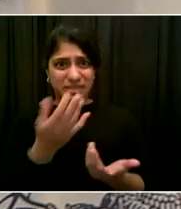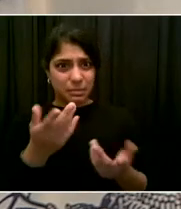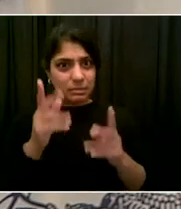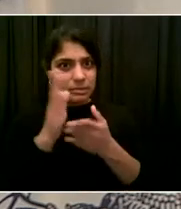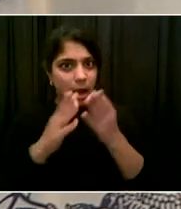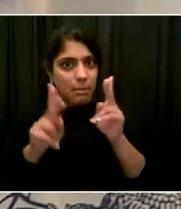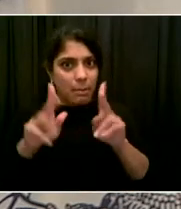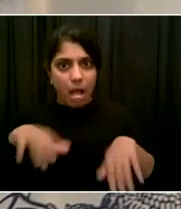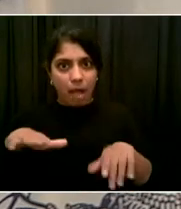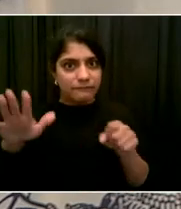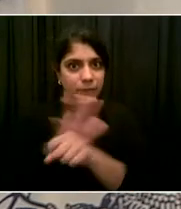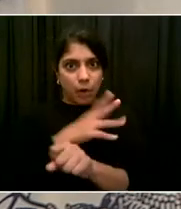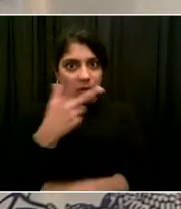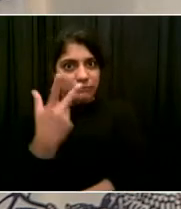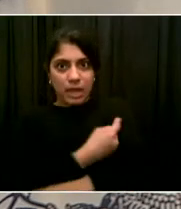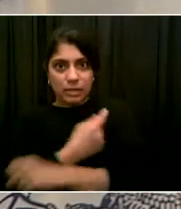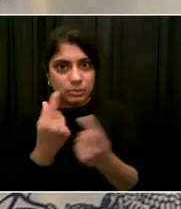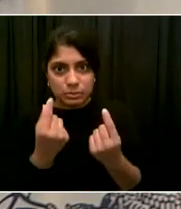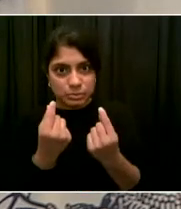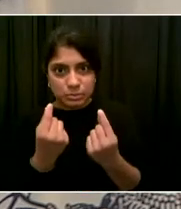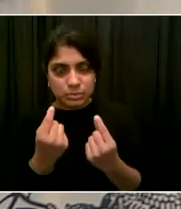best as possible getting ahead of it.